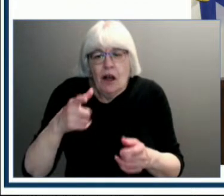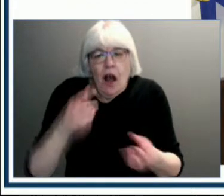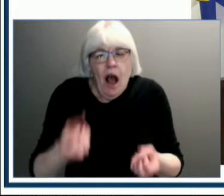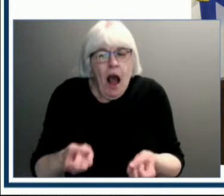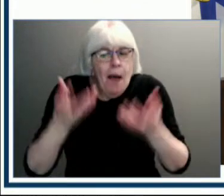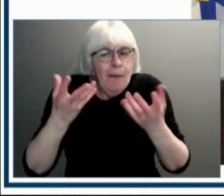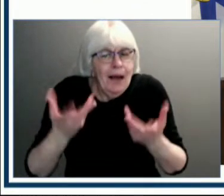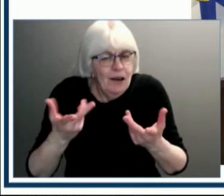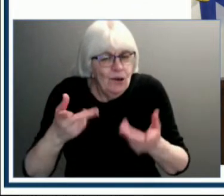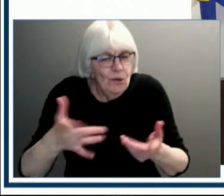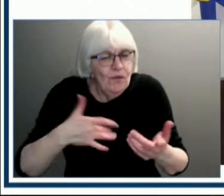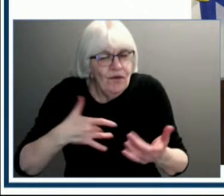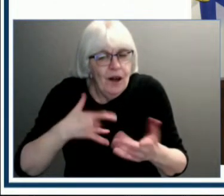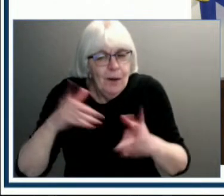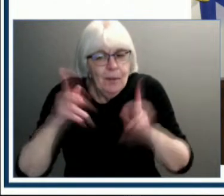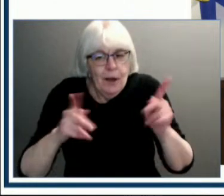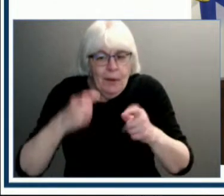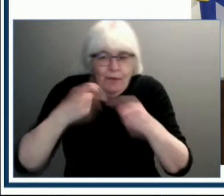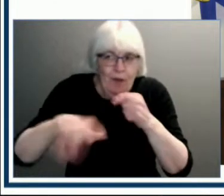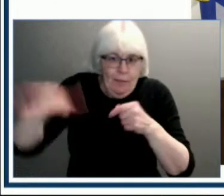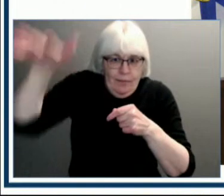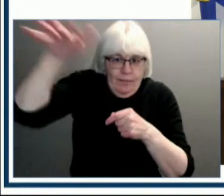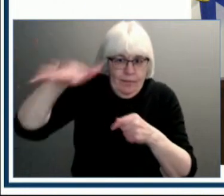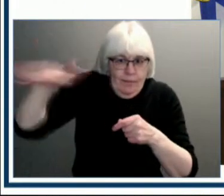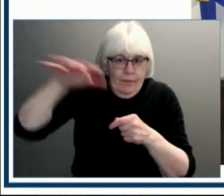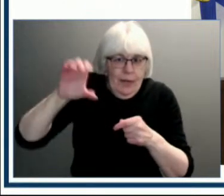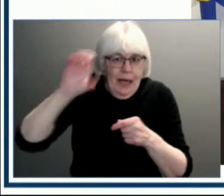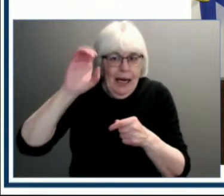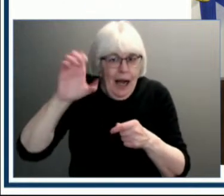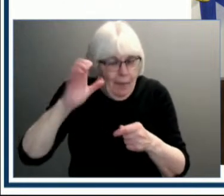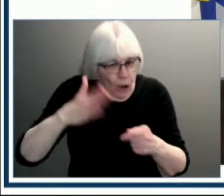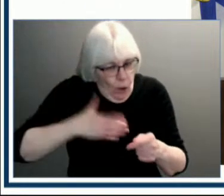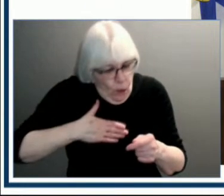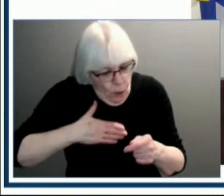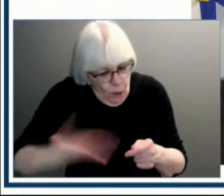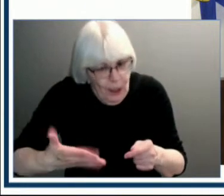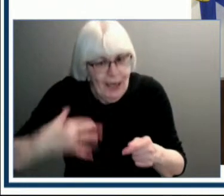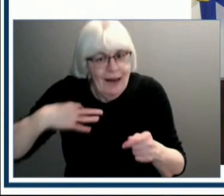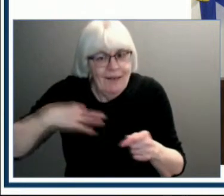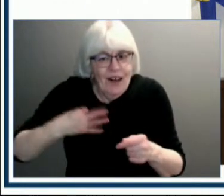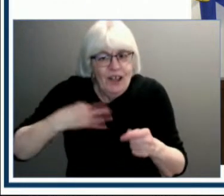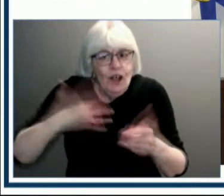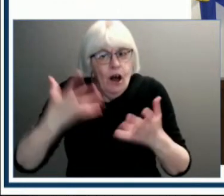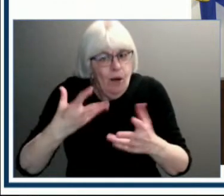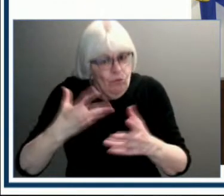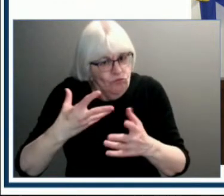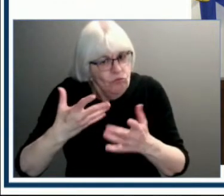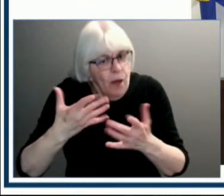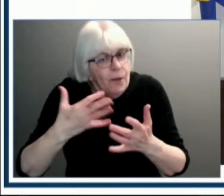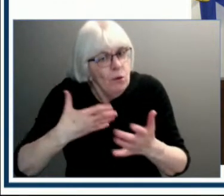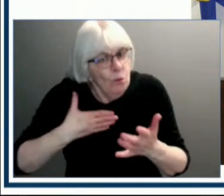from Cape Breton, and how many would be being used here.